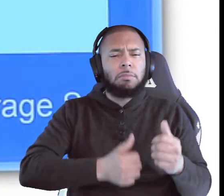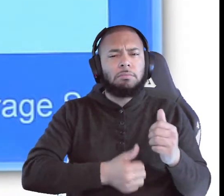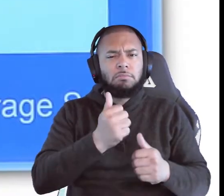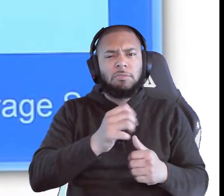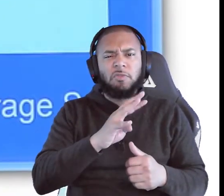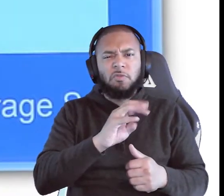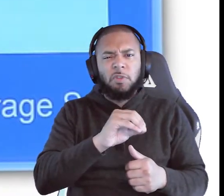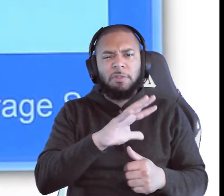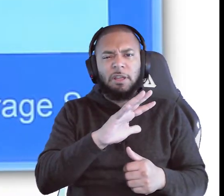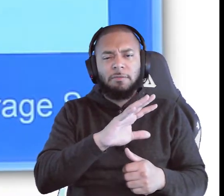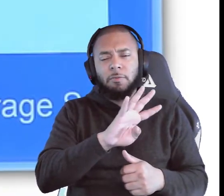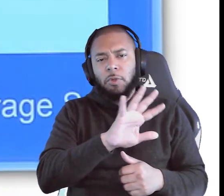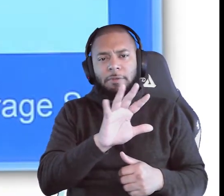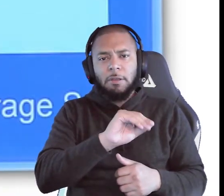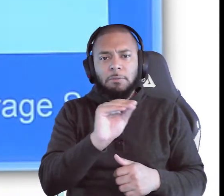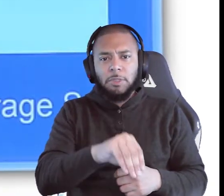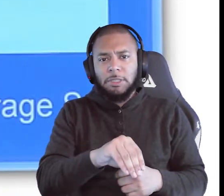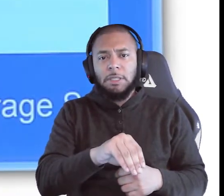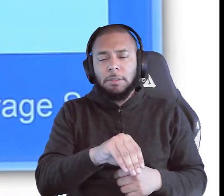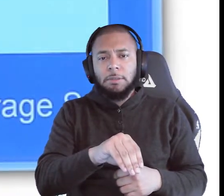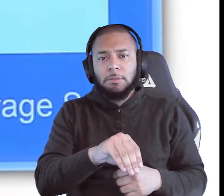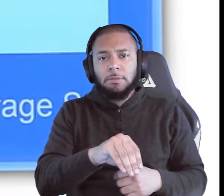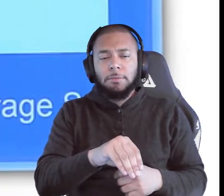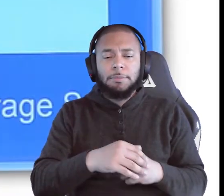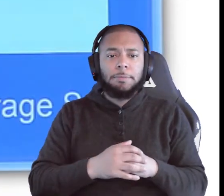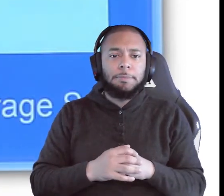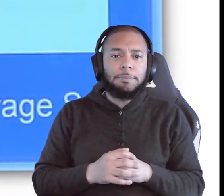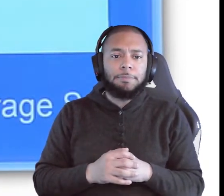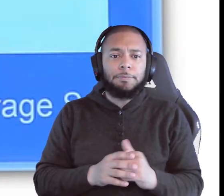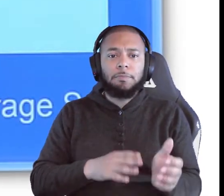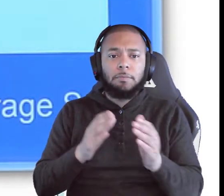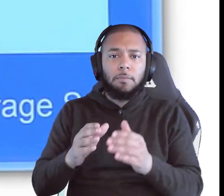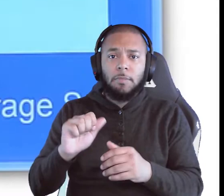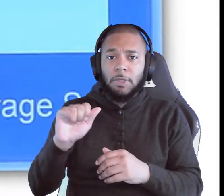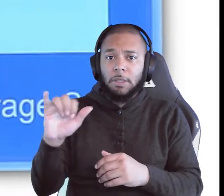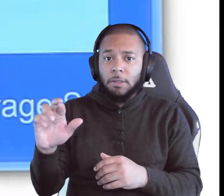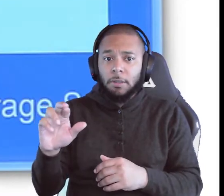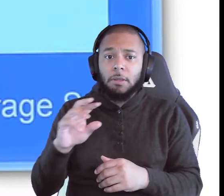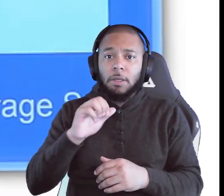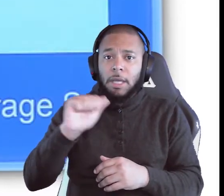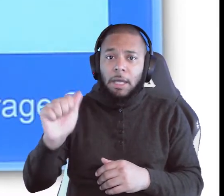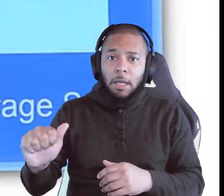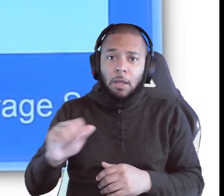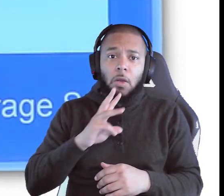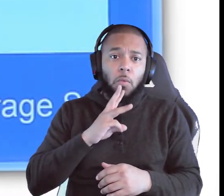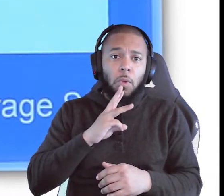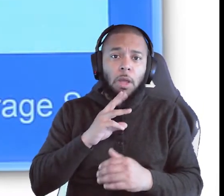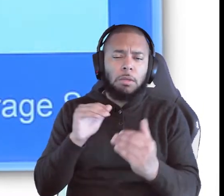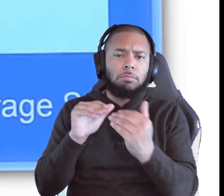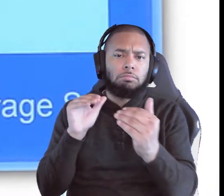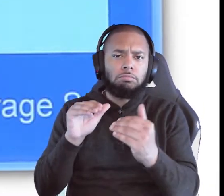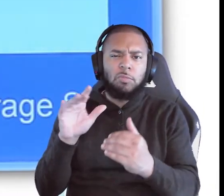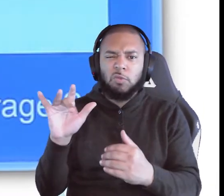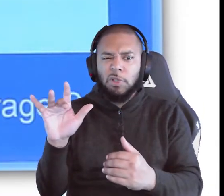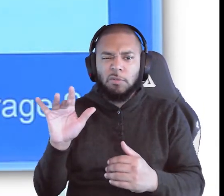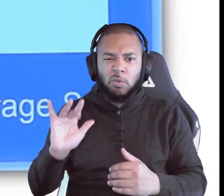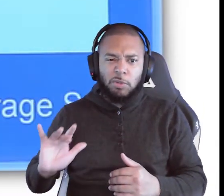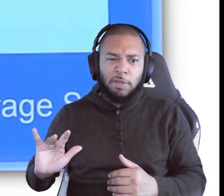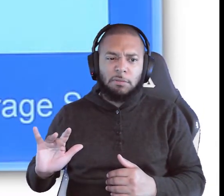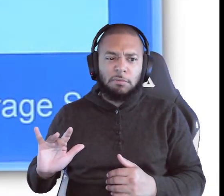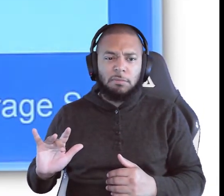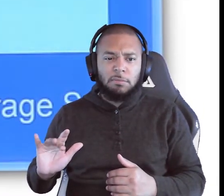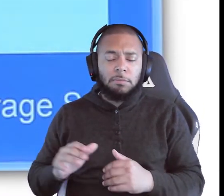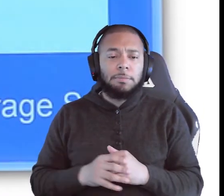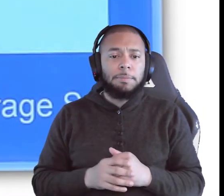about 45% of a typical soil. Air and water make up an equal approximate